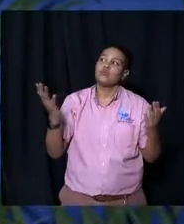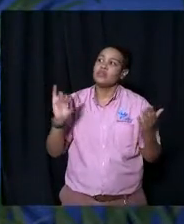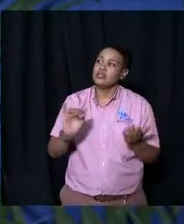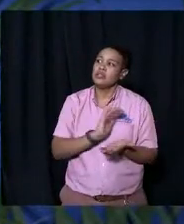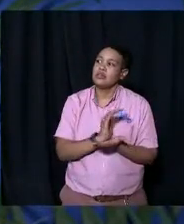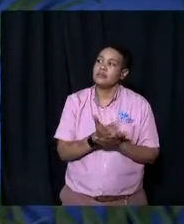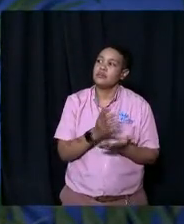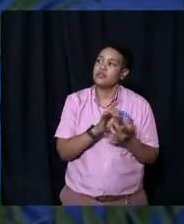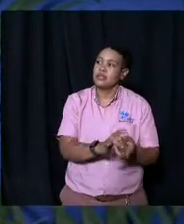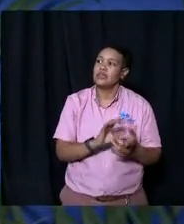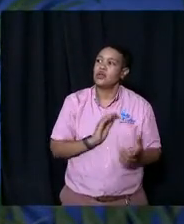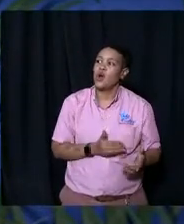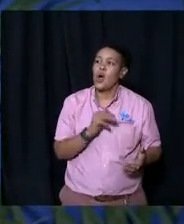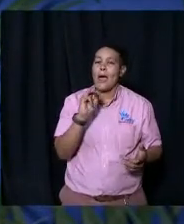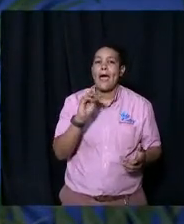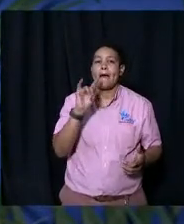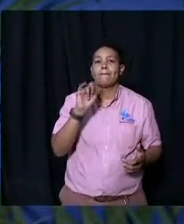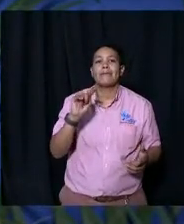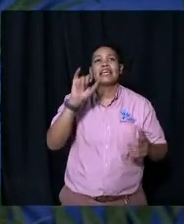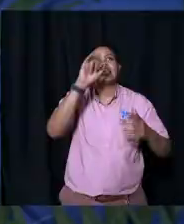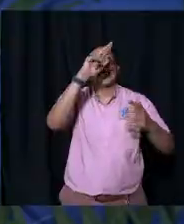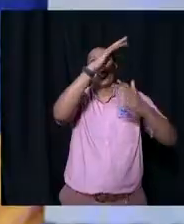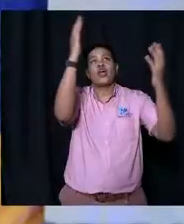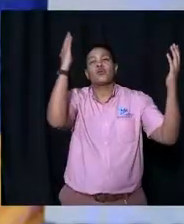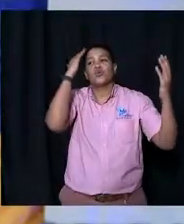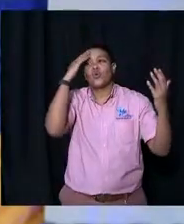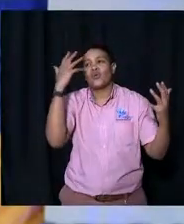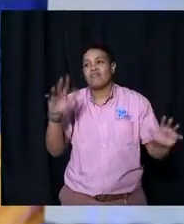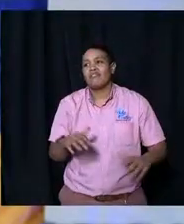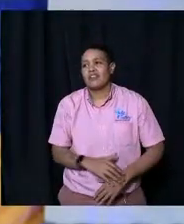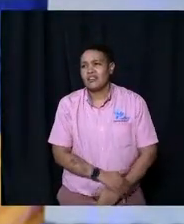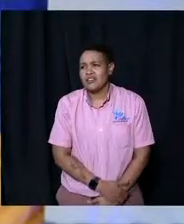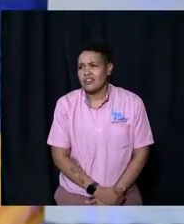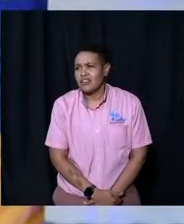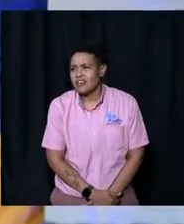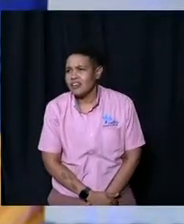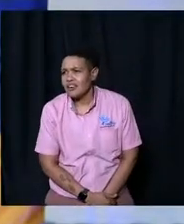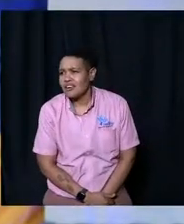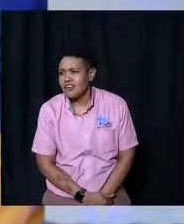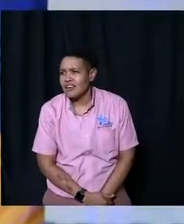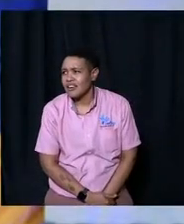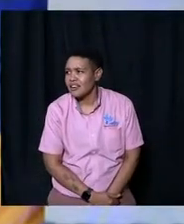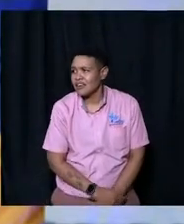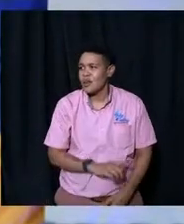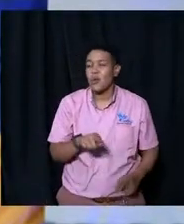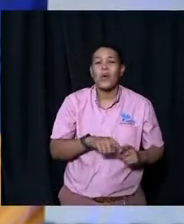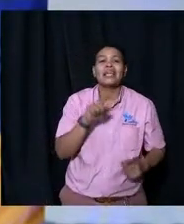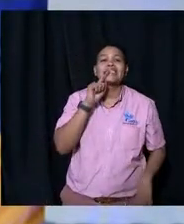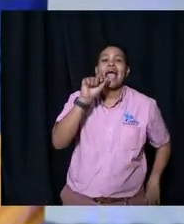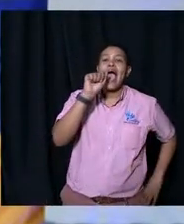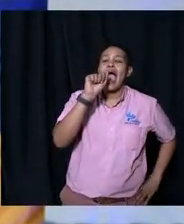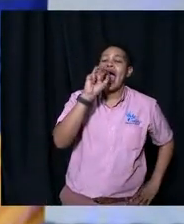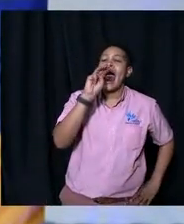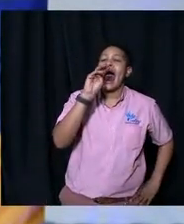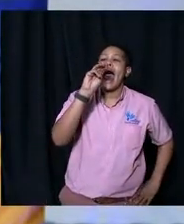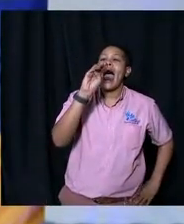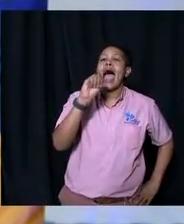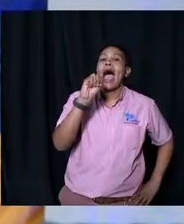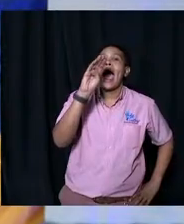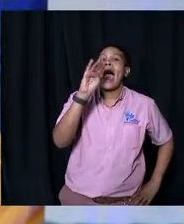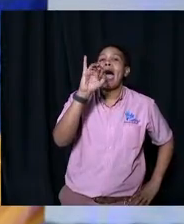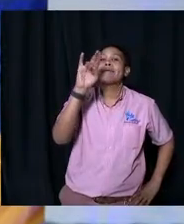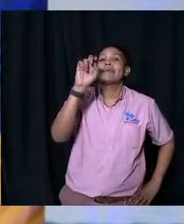amount in our ambient air. Thank you so much. And when you speak about outdoors, the same thing you mean by ambient, right? Yes. See that? Very good